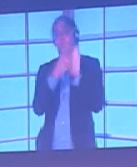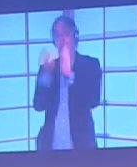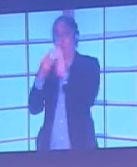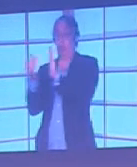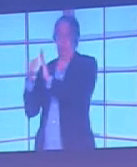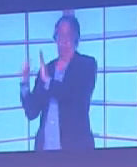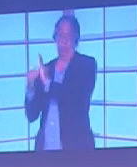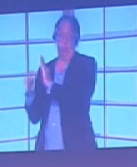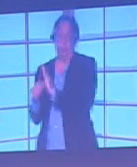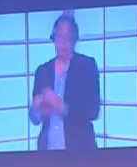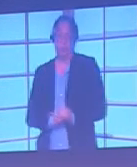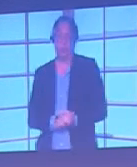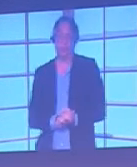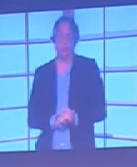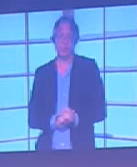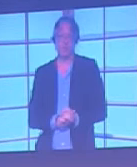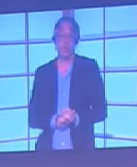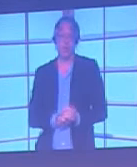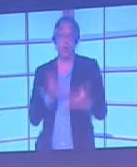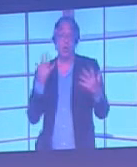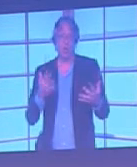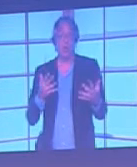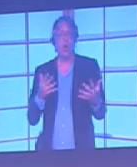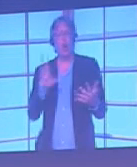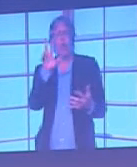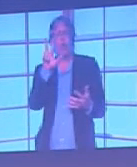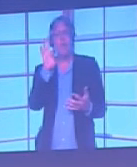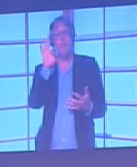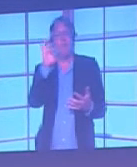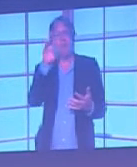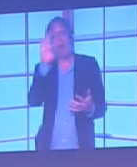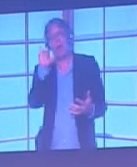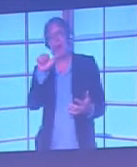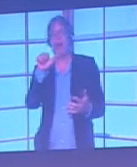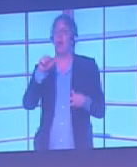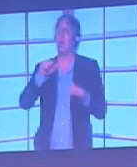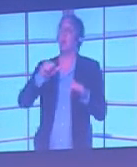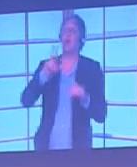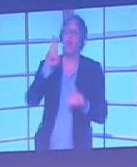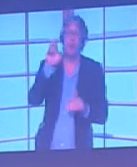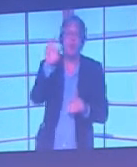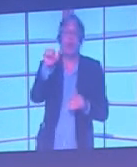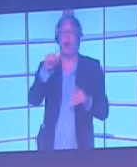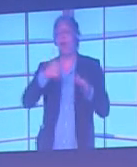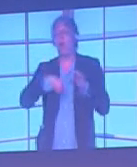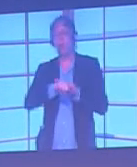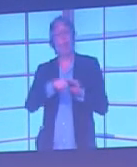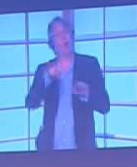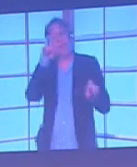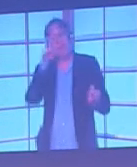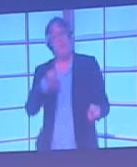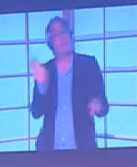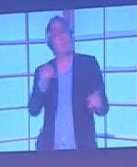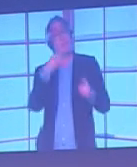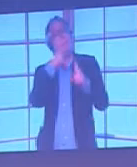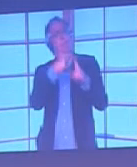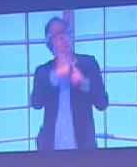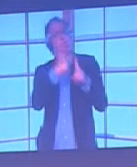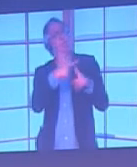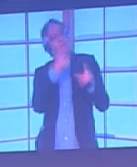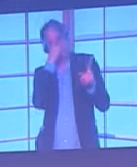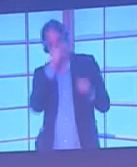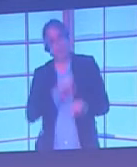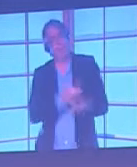game at a time when credit is much needed. So thank you very much. Thanks for being here, making this the effort, and